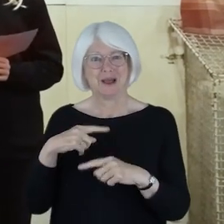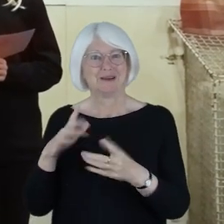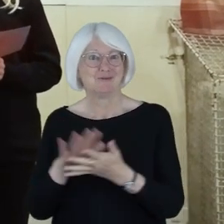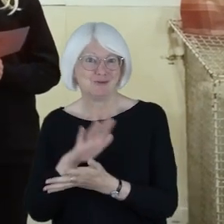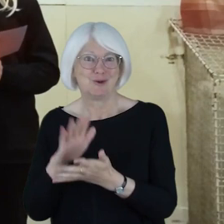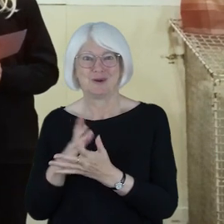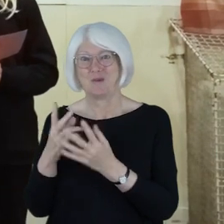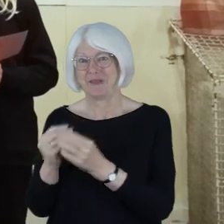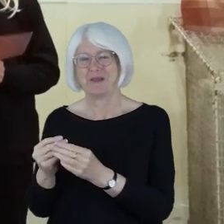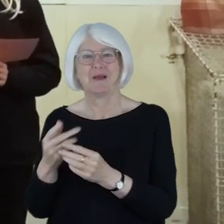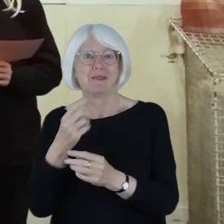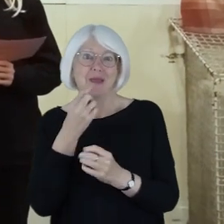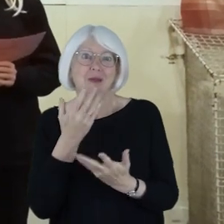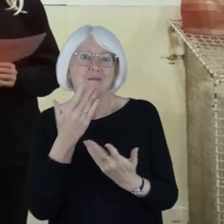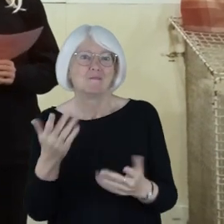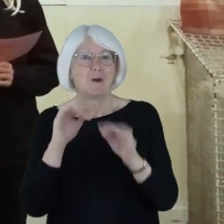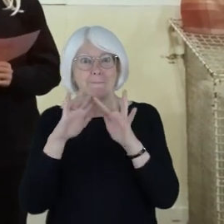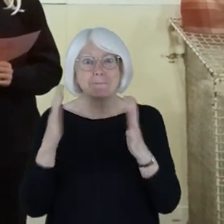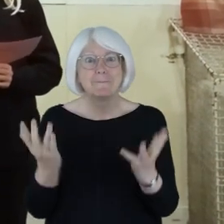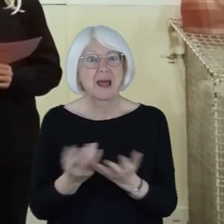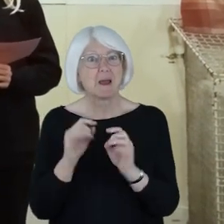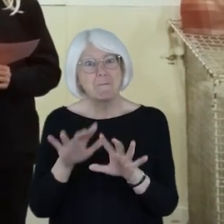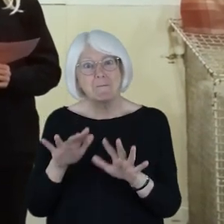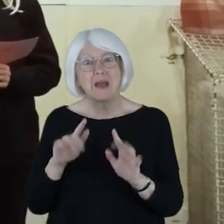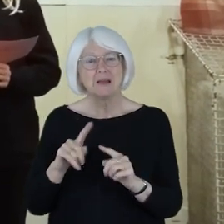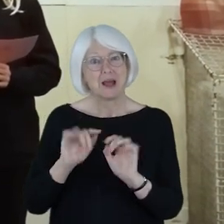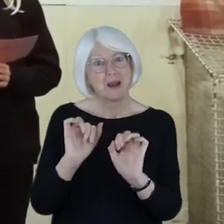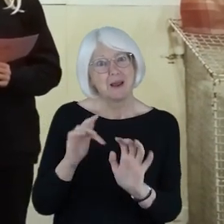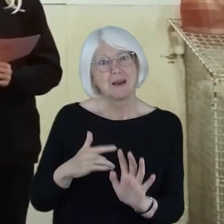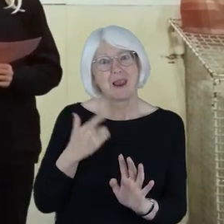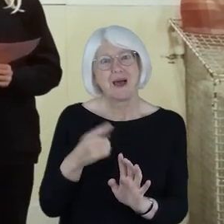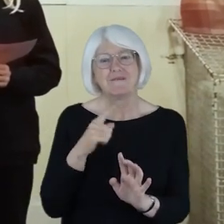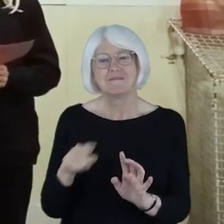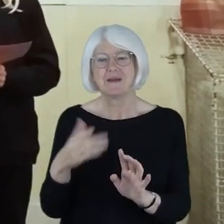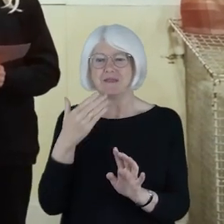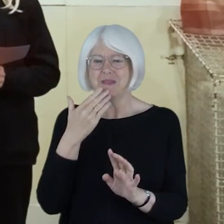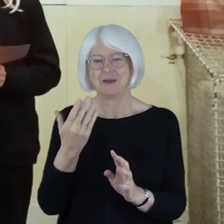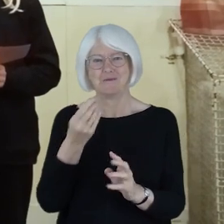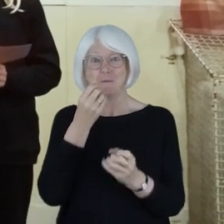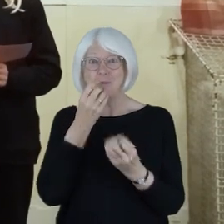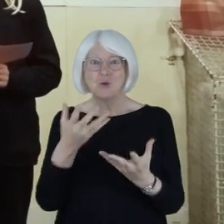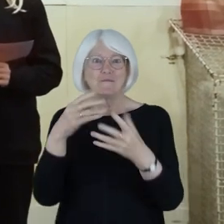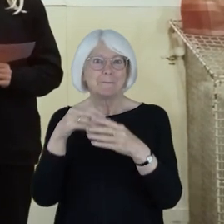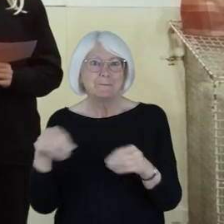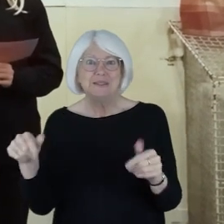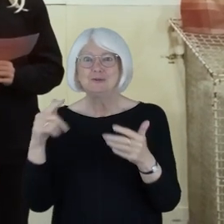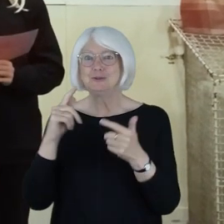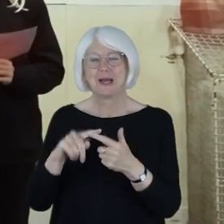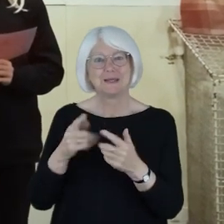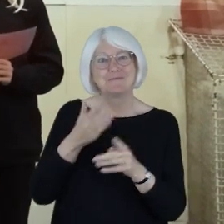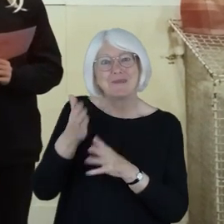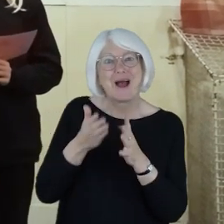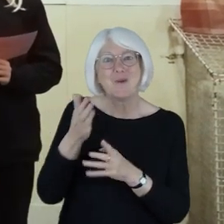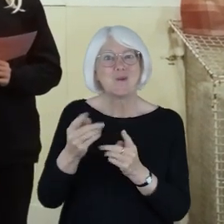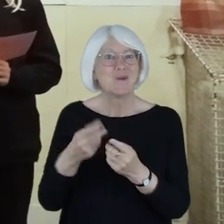for the amazing planet and all its life. Thank you, God, for the beautiful beach and days out with the family